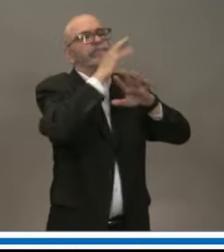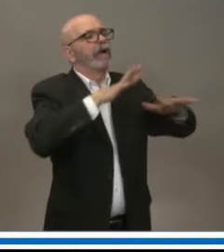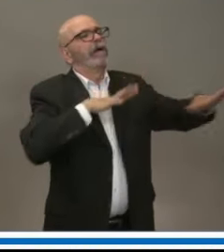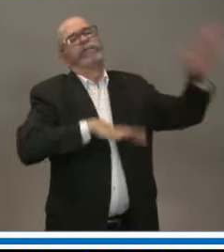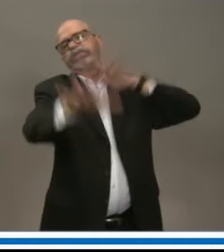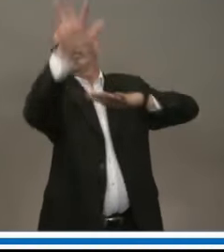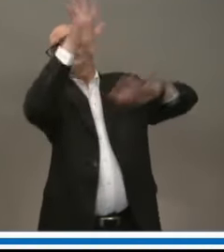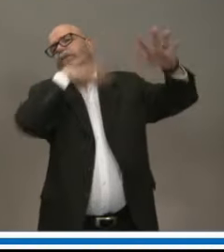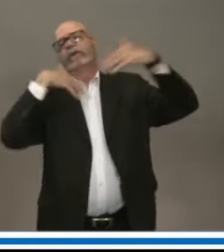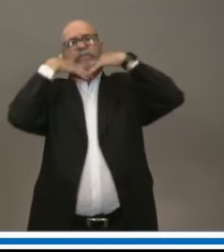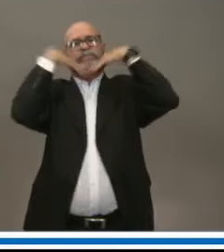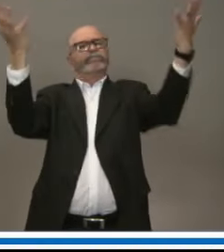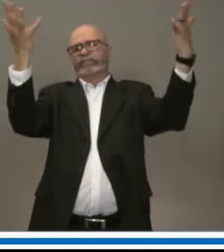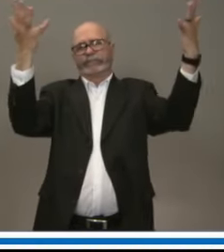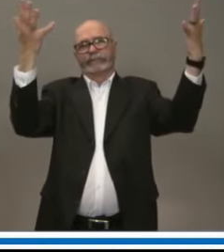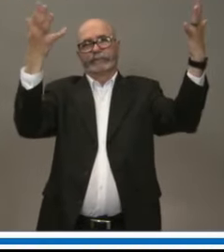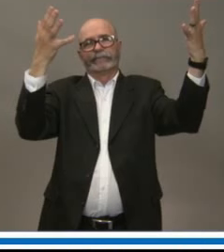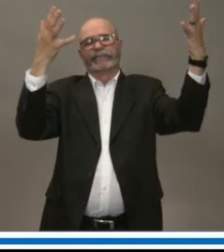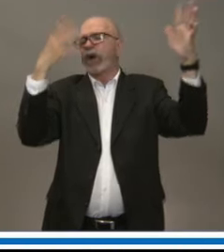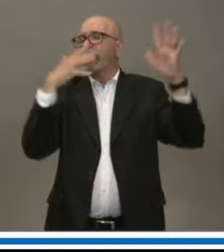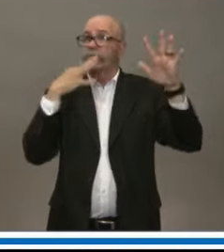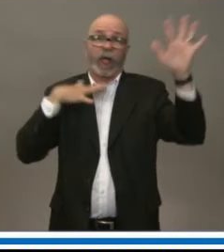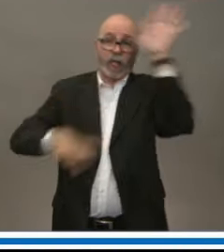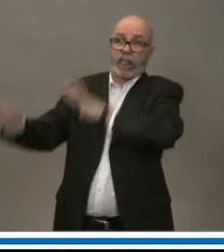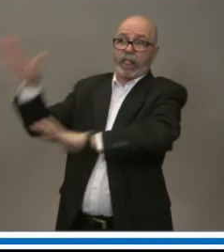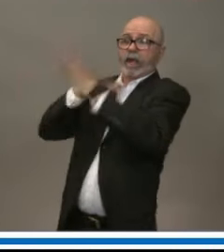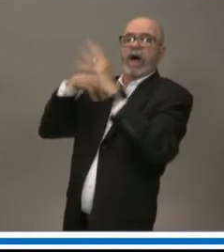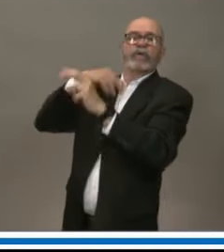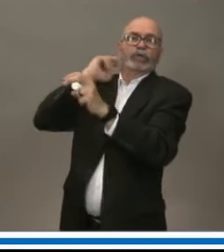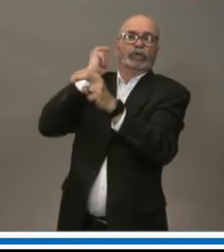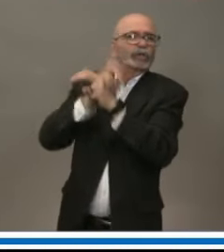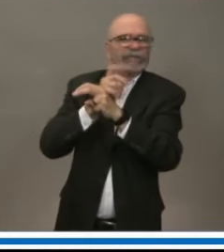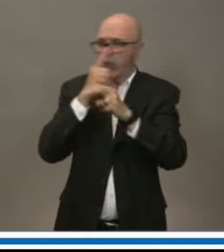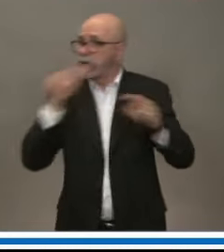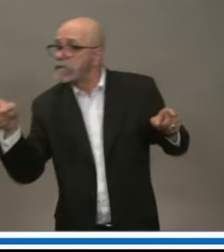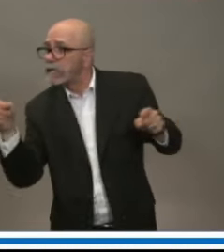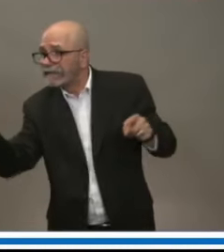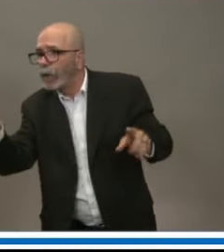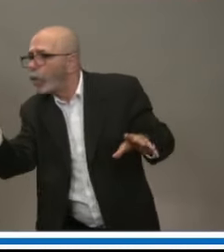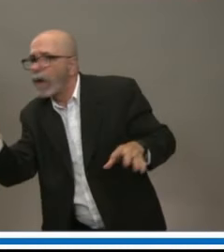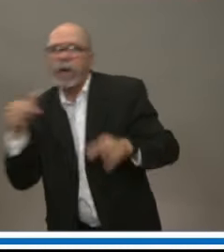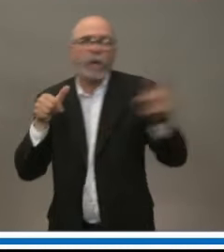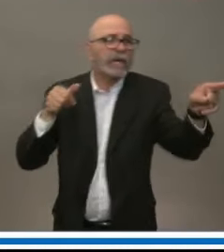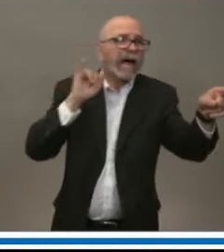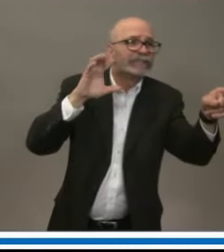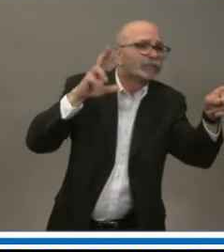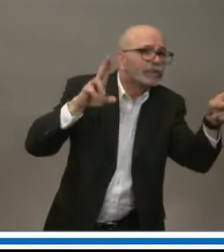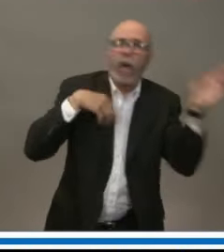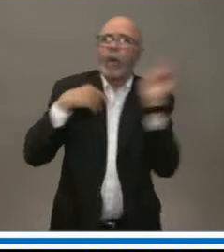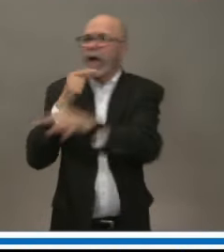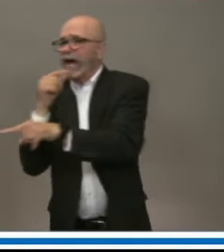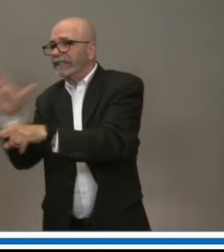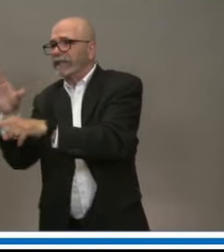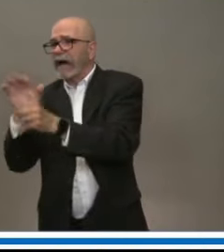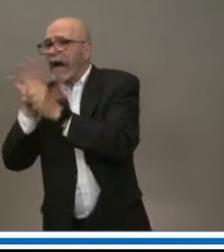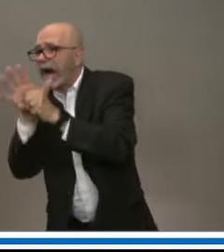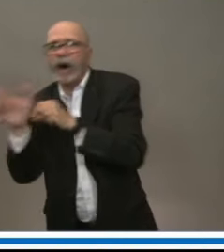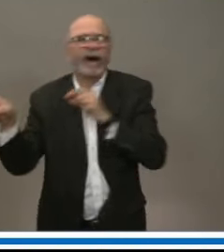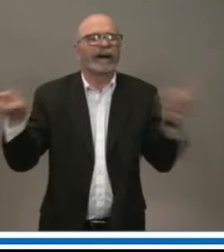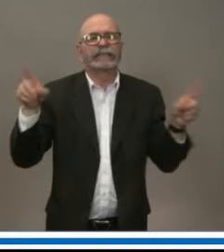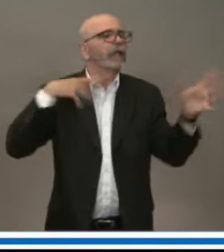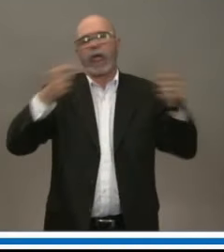very difficult and challenging decisions about who might get intensive care, who might get a ventilator. So that is not a scenario we want to be